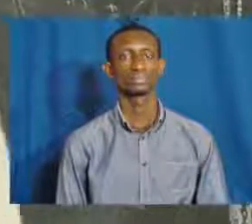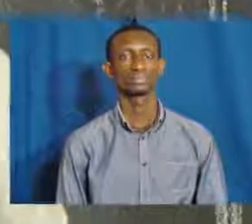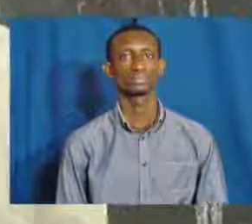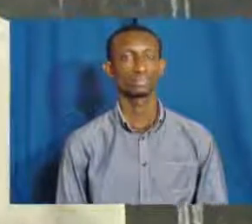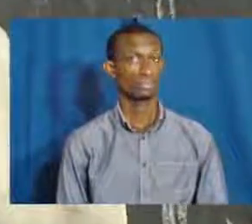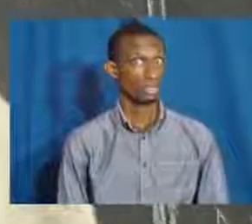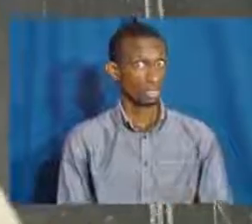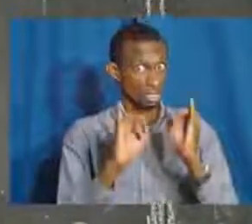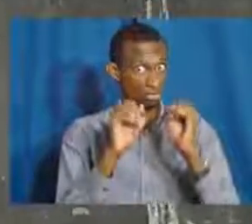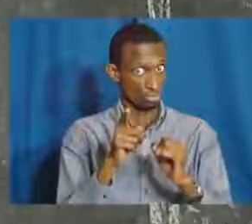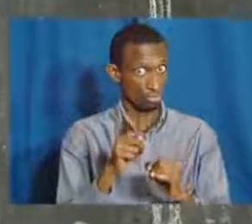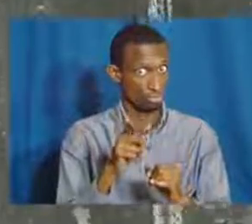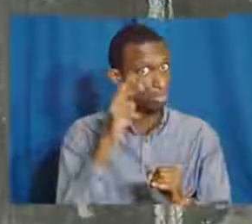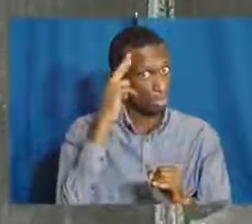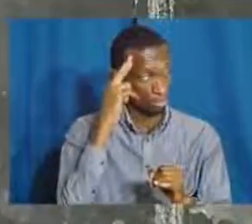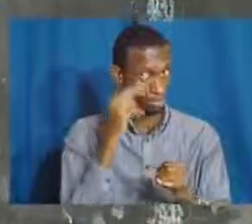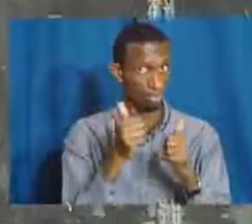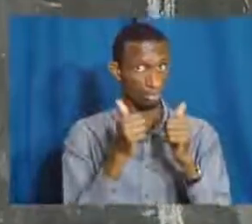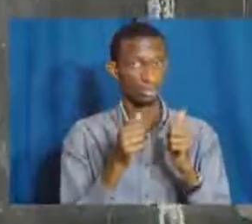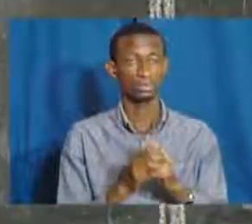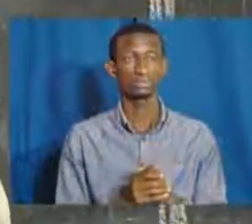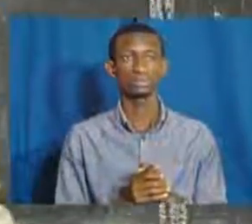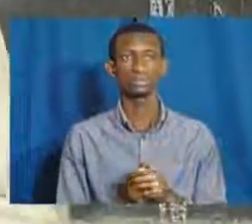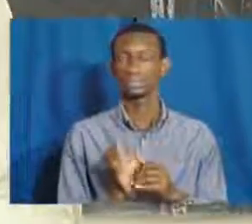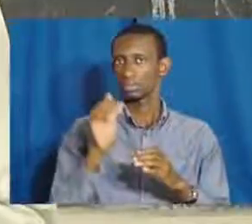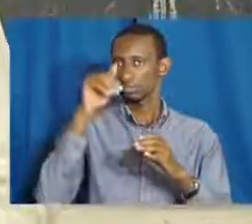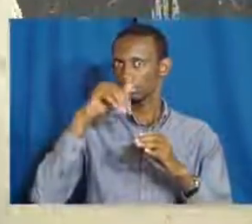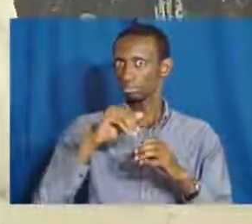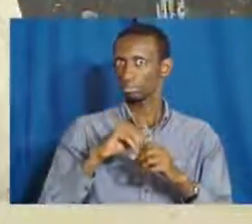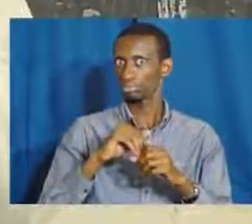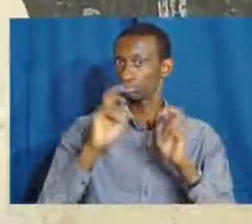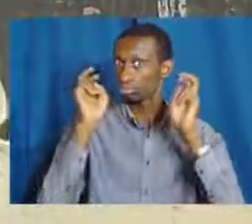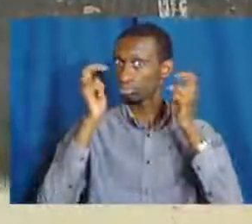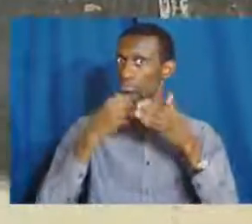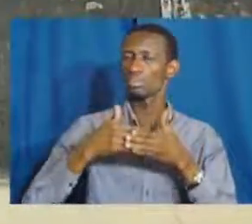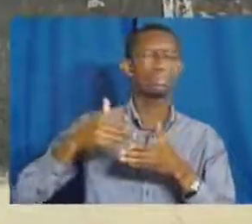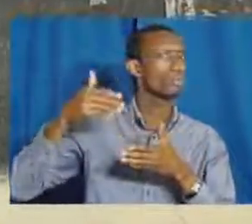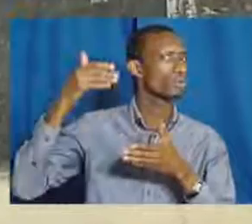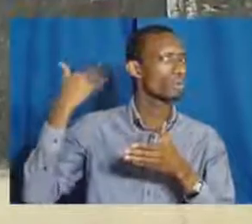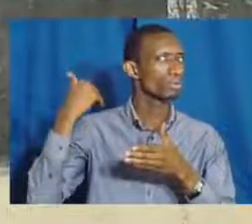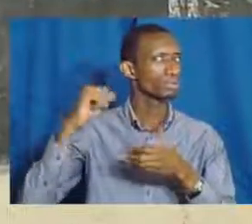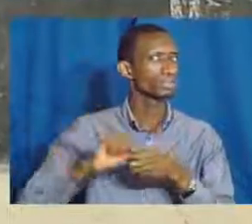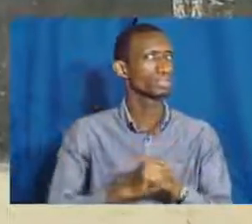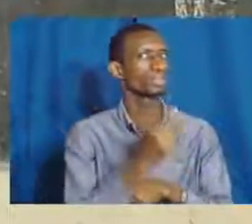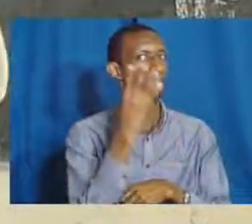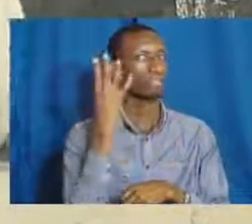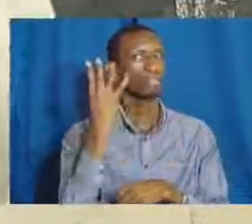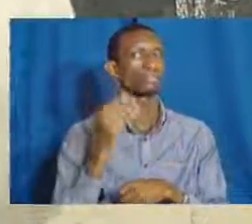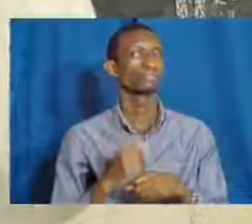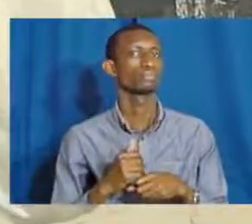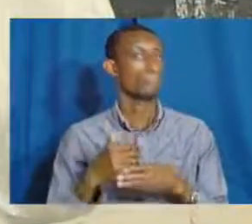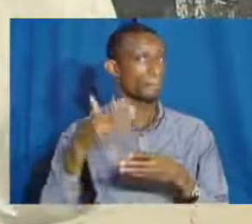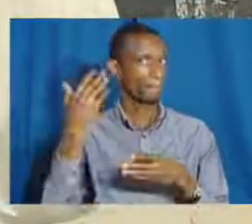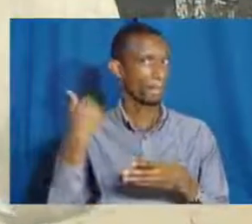If you remember very well, in the previous lesson that we looked at in Senior 4, we are talking